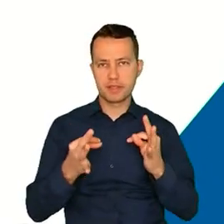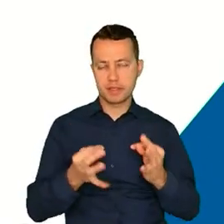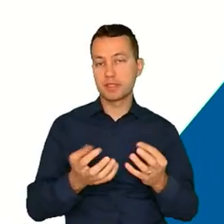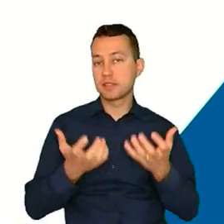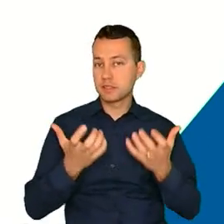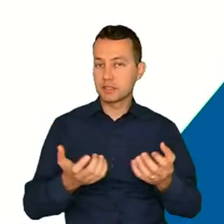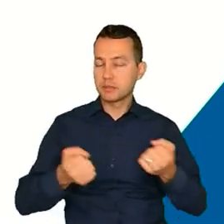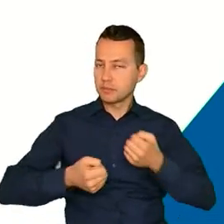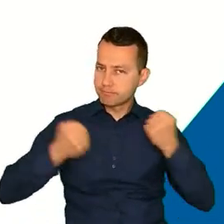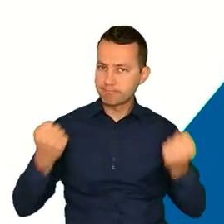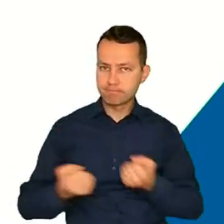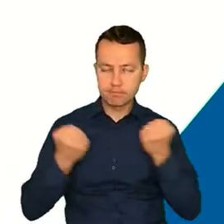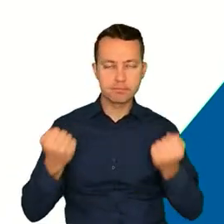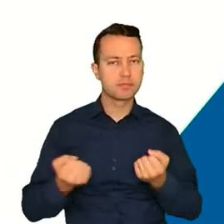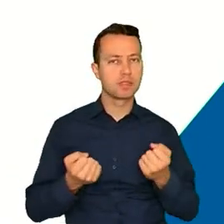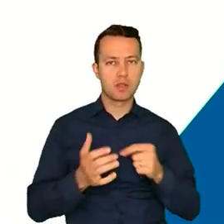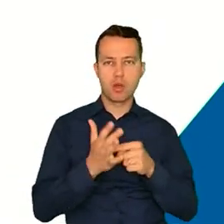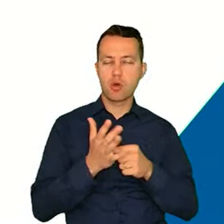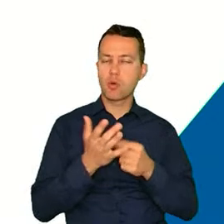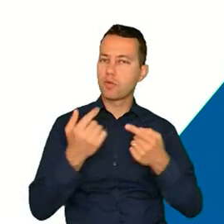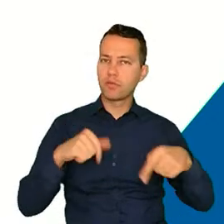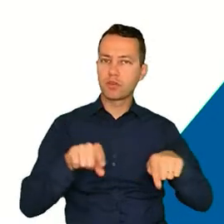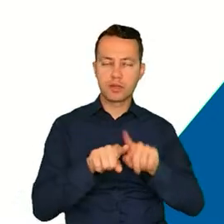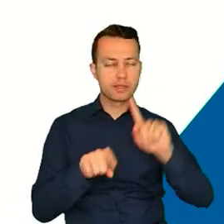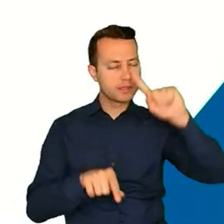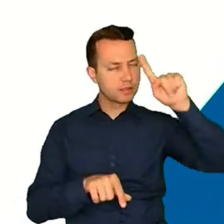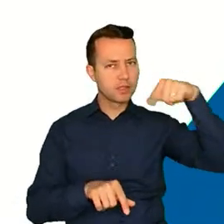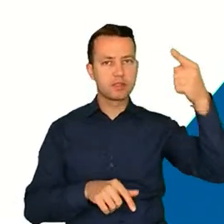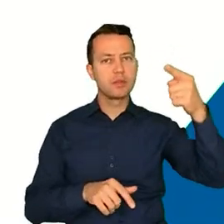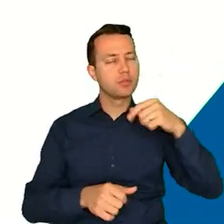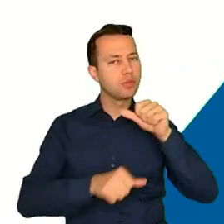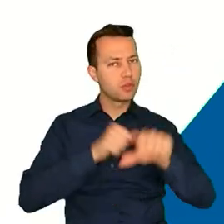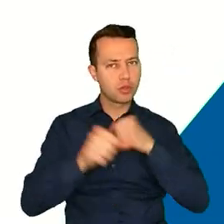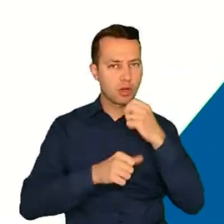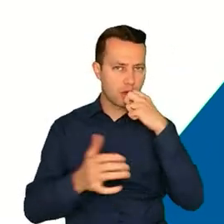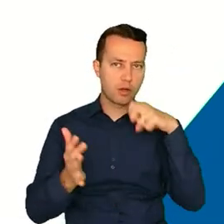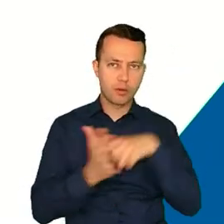can already consider implementing expectations around the due diligence approach,